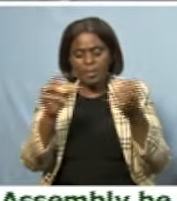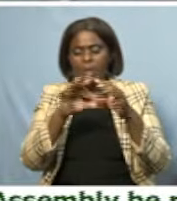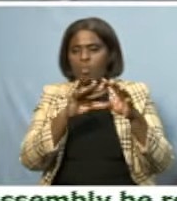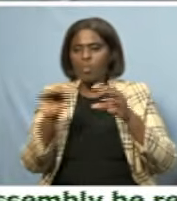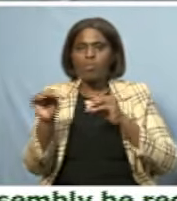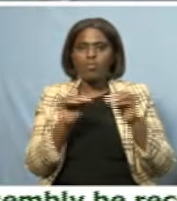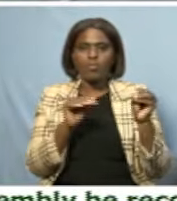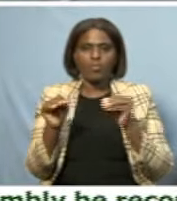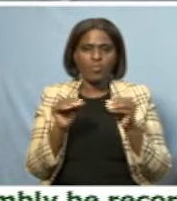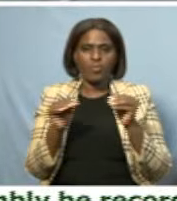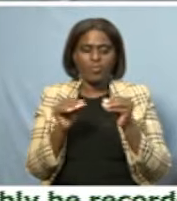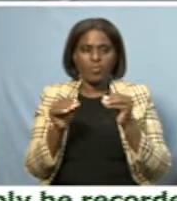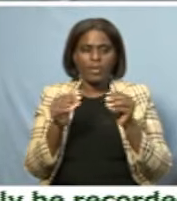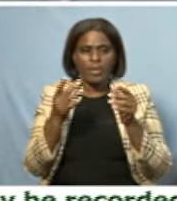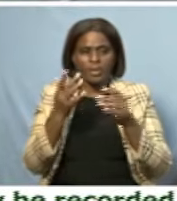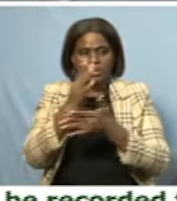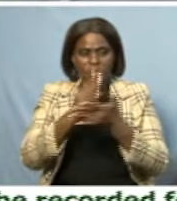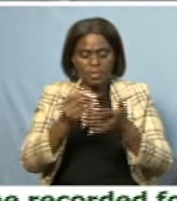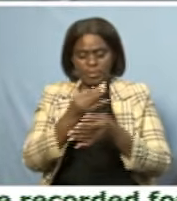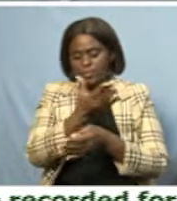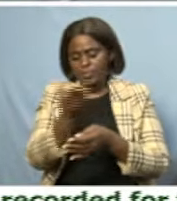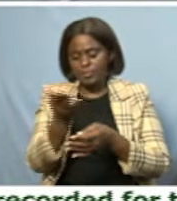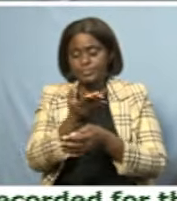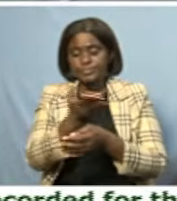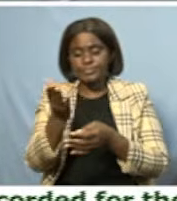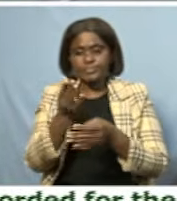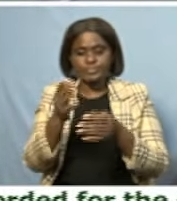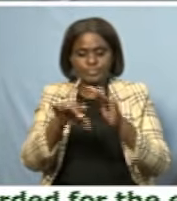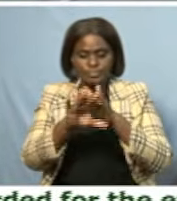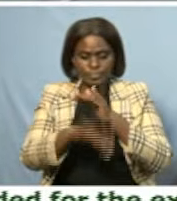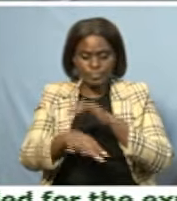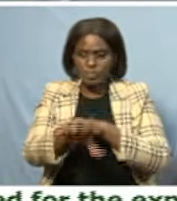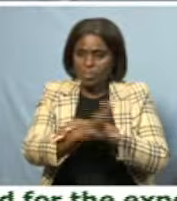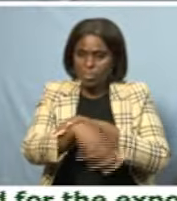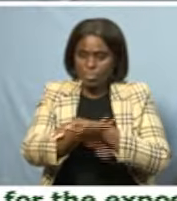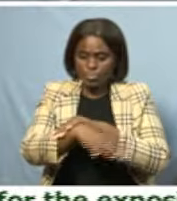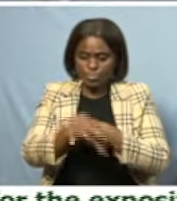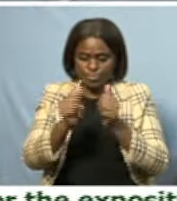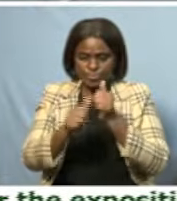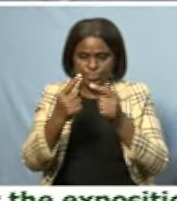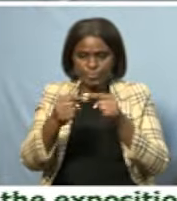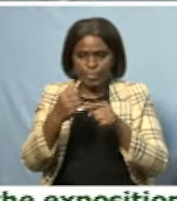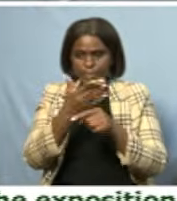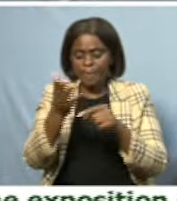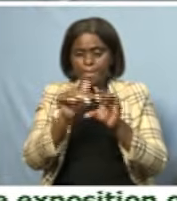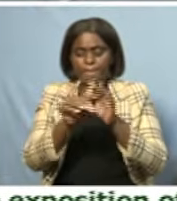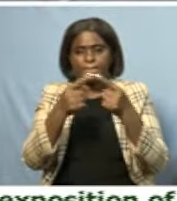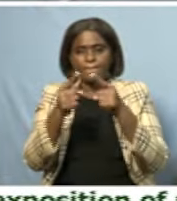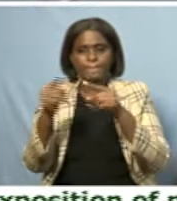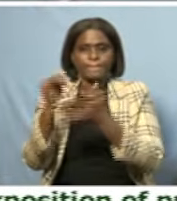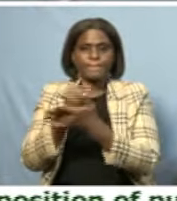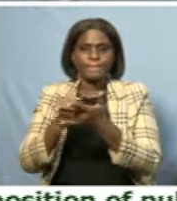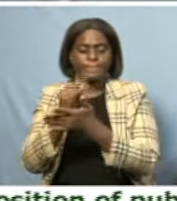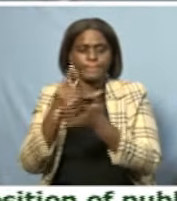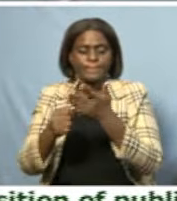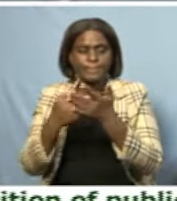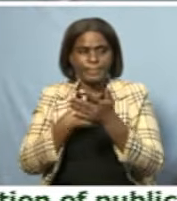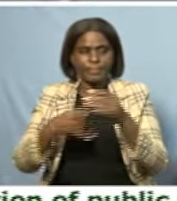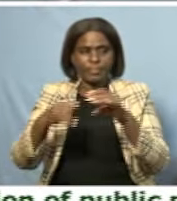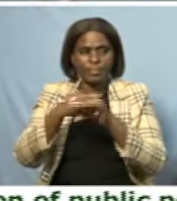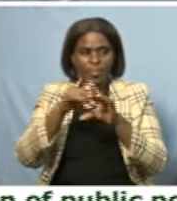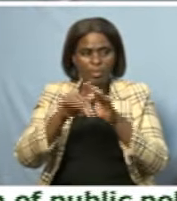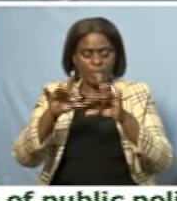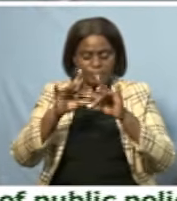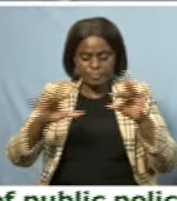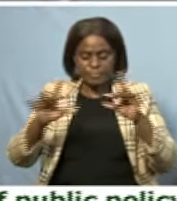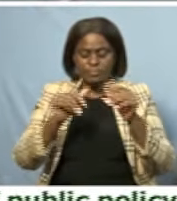displaced because of some of the underhand methods that are going on in the various institutions that are involved in